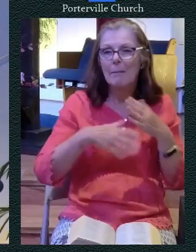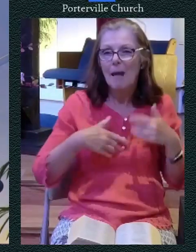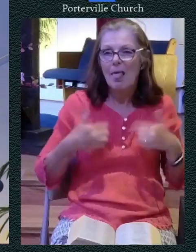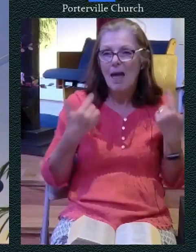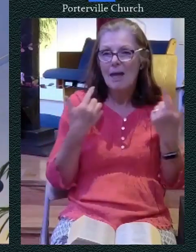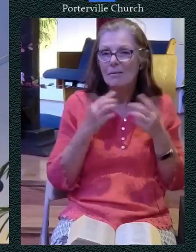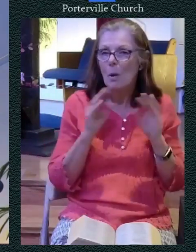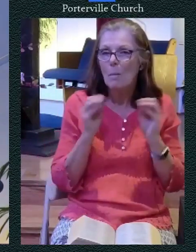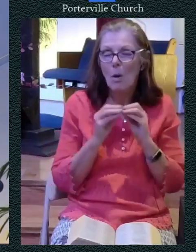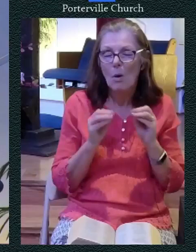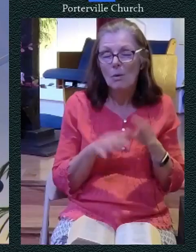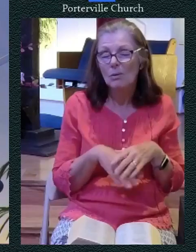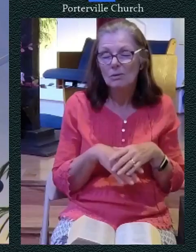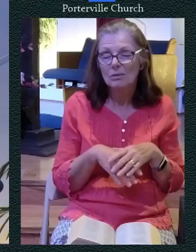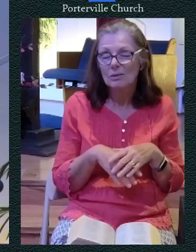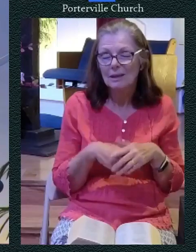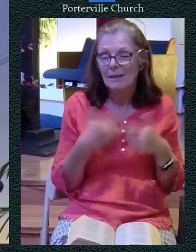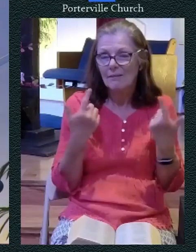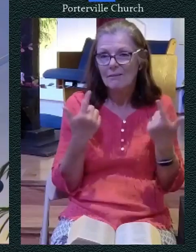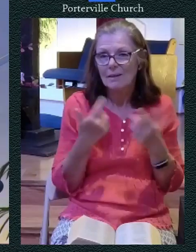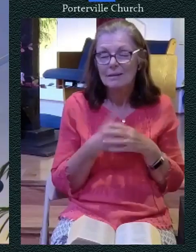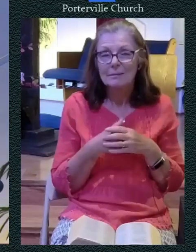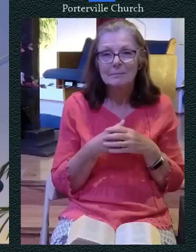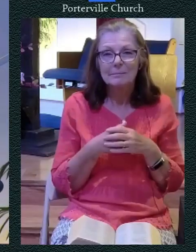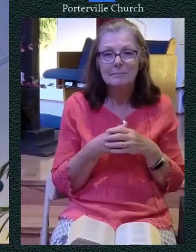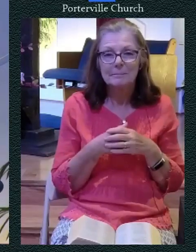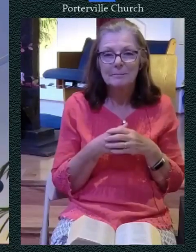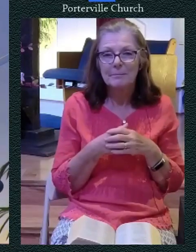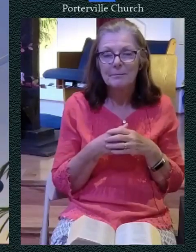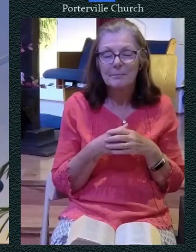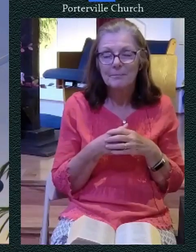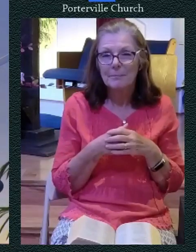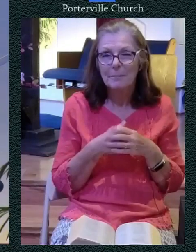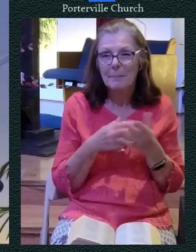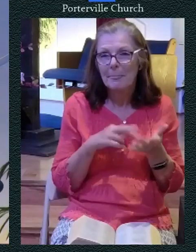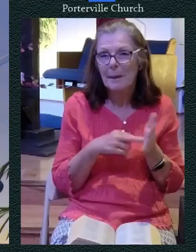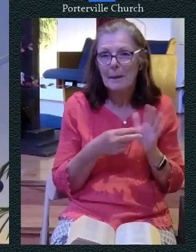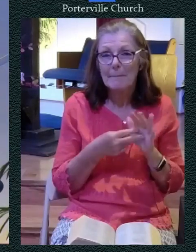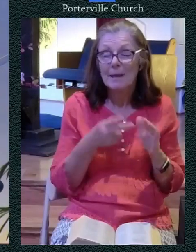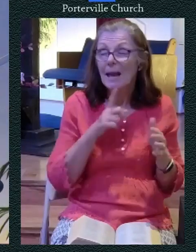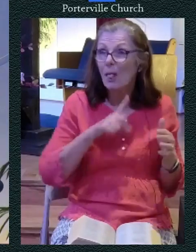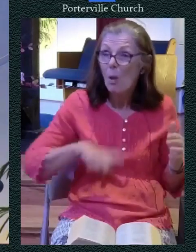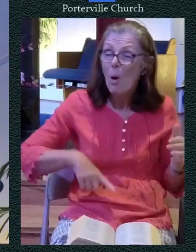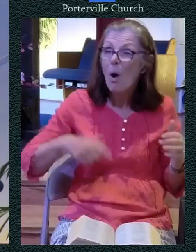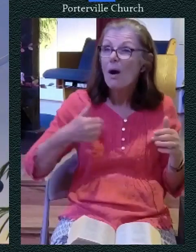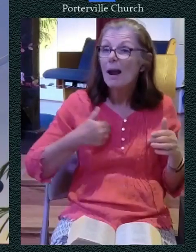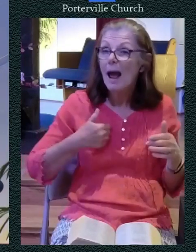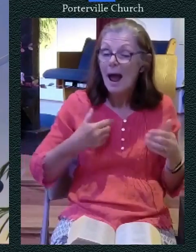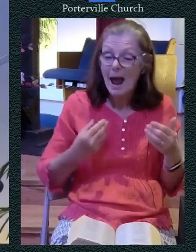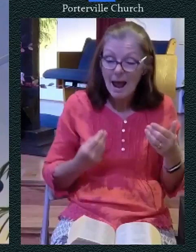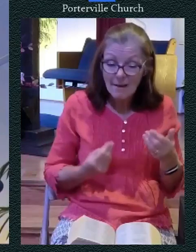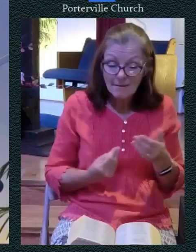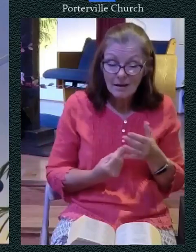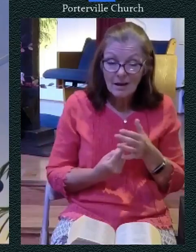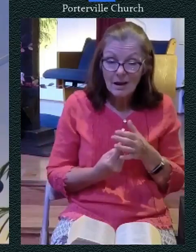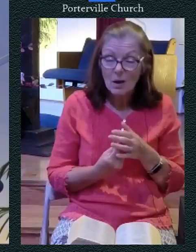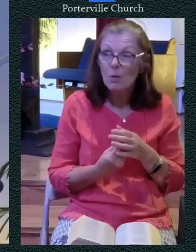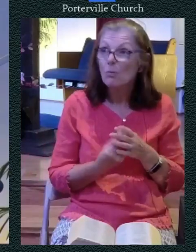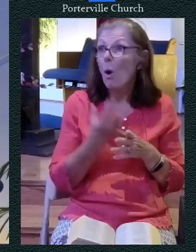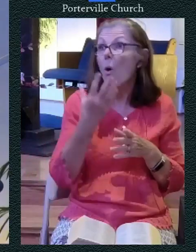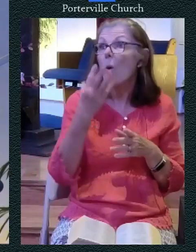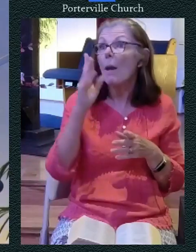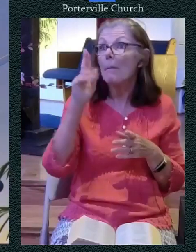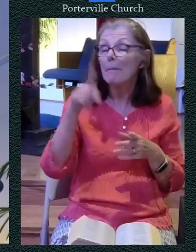In essence, David was saying, Lord, I grew from that, I profited from that, I've learned important